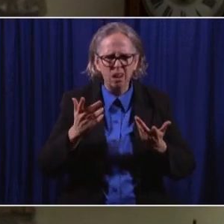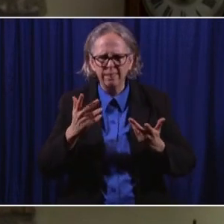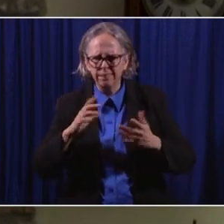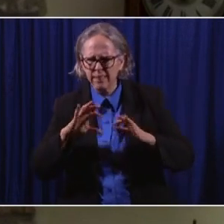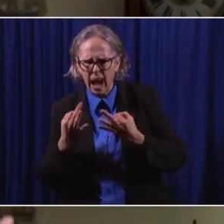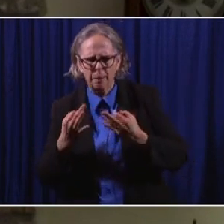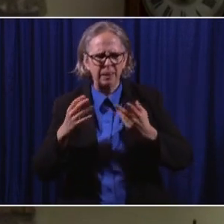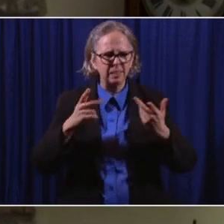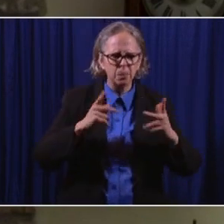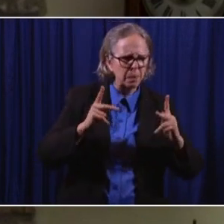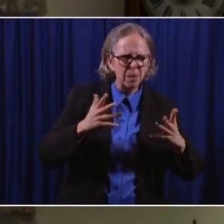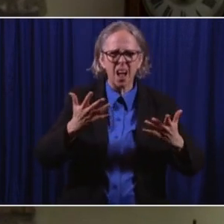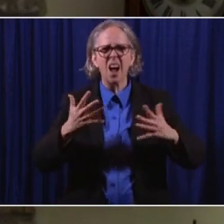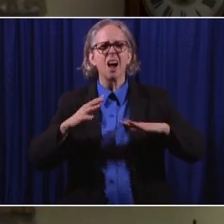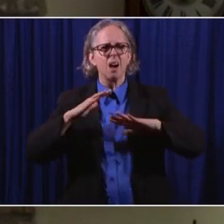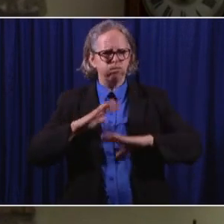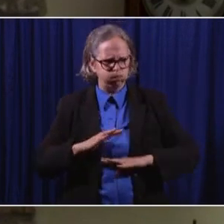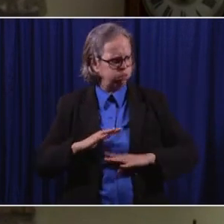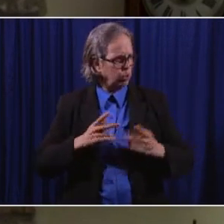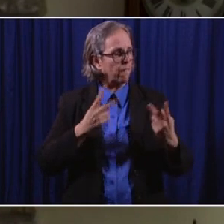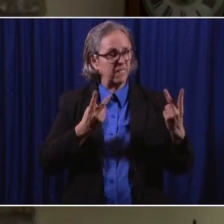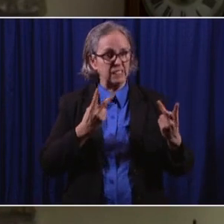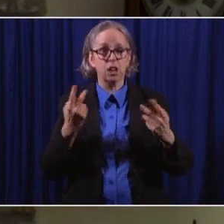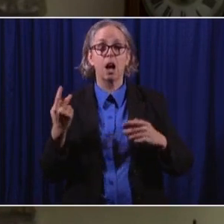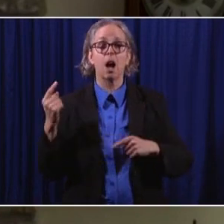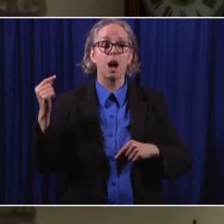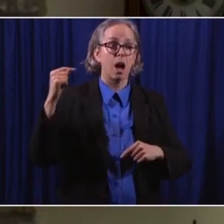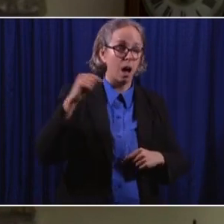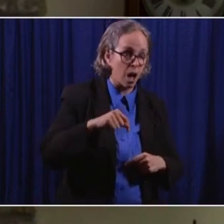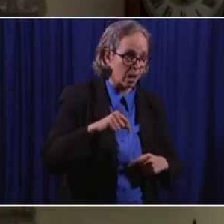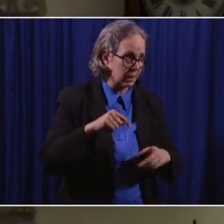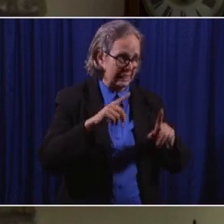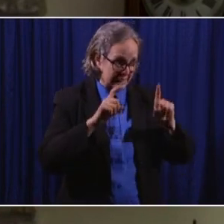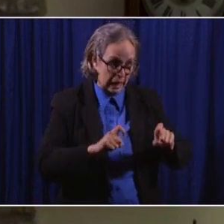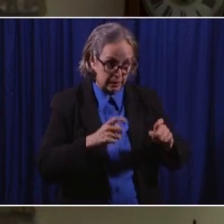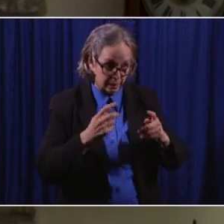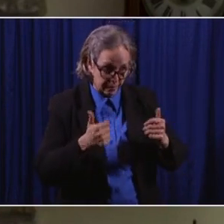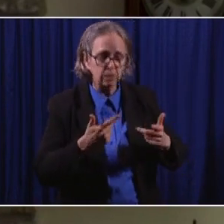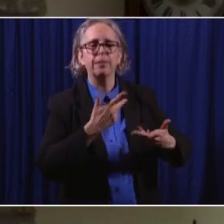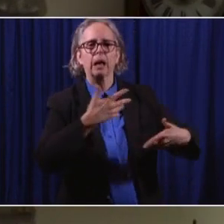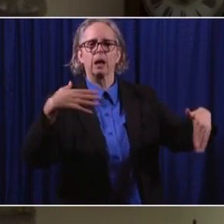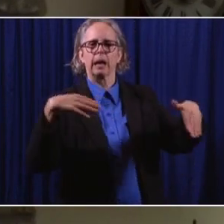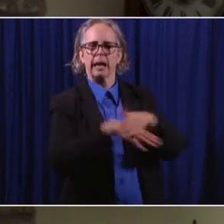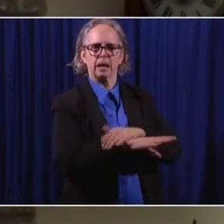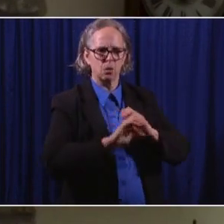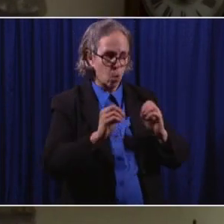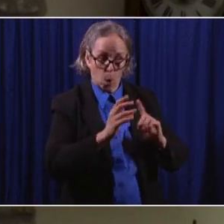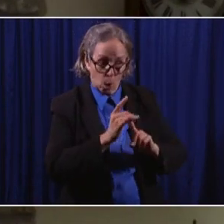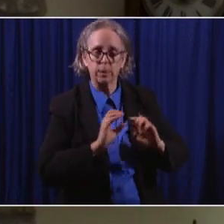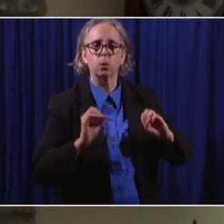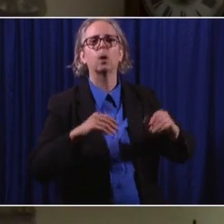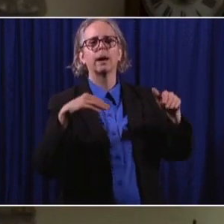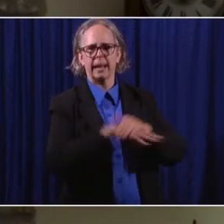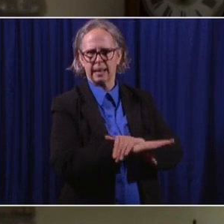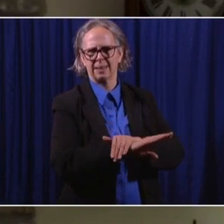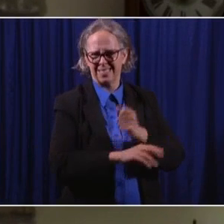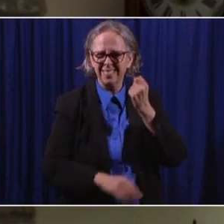to visit a loved one does not have COVID. So if you could get a test in 15